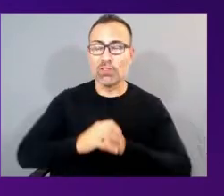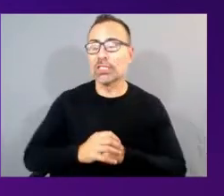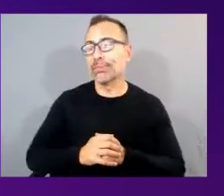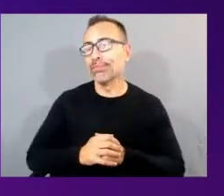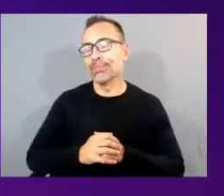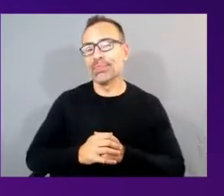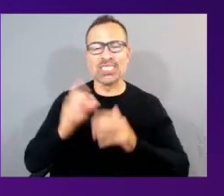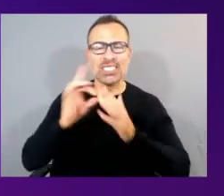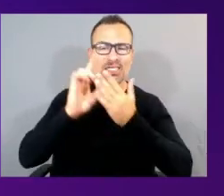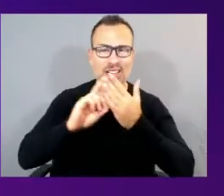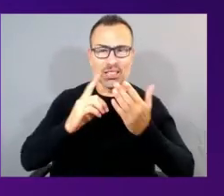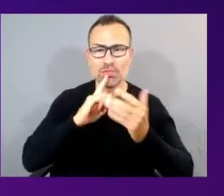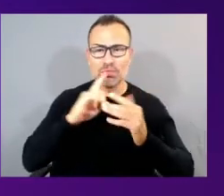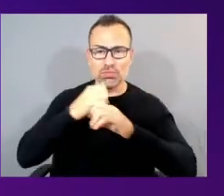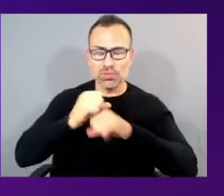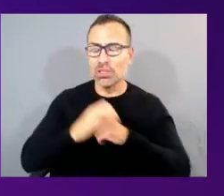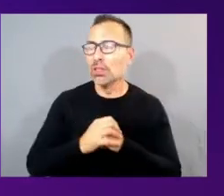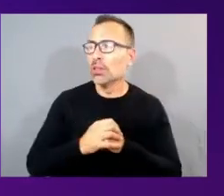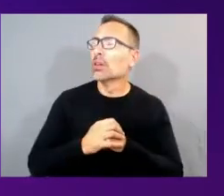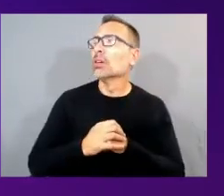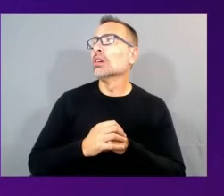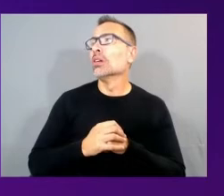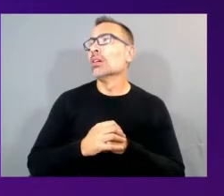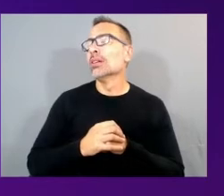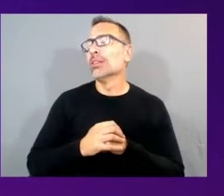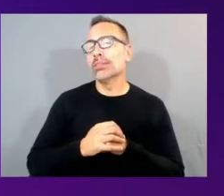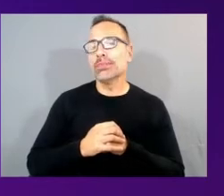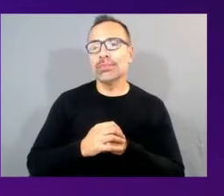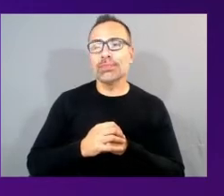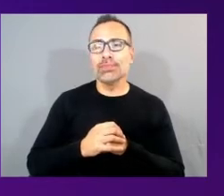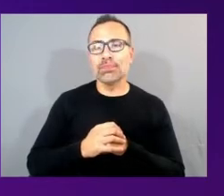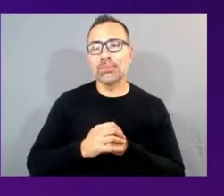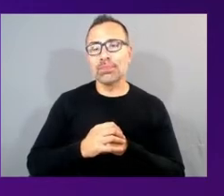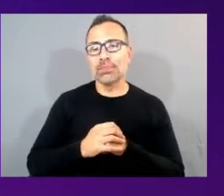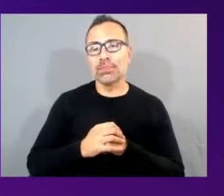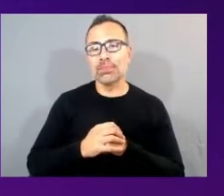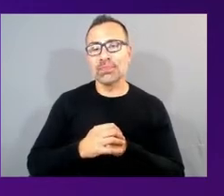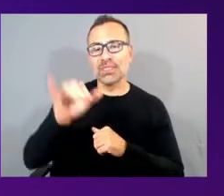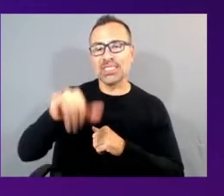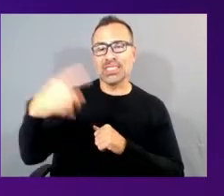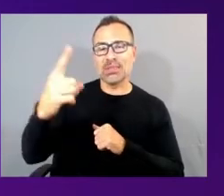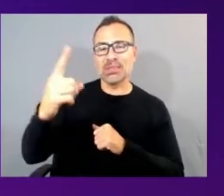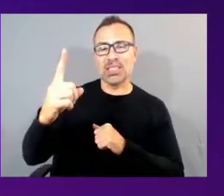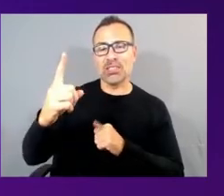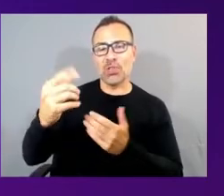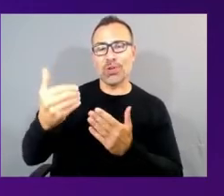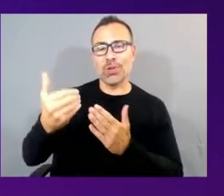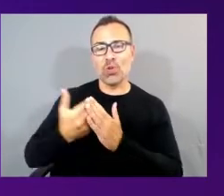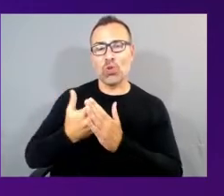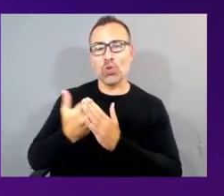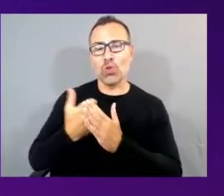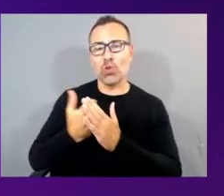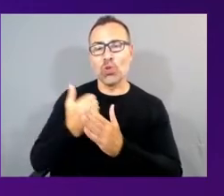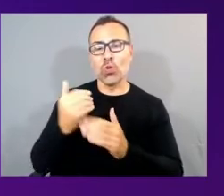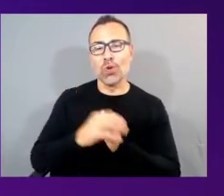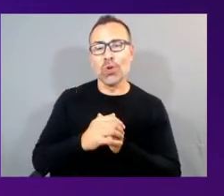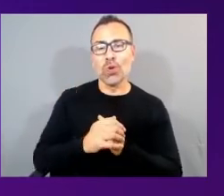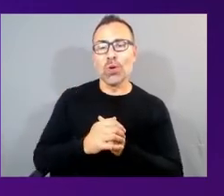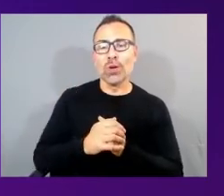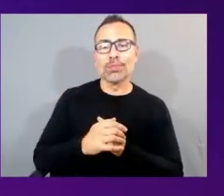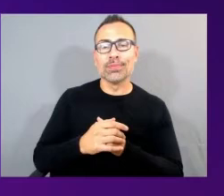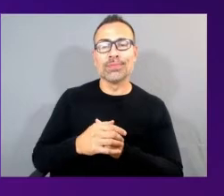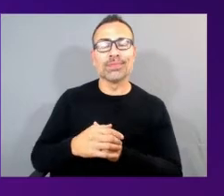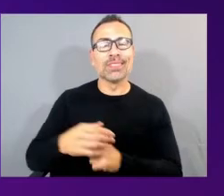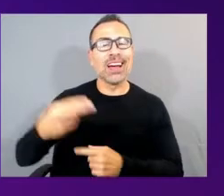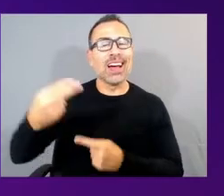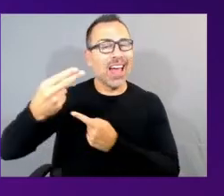So that's something that's very new, and everyone is facing right now if they are building a IoT